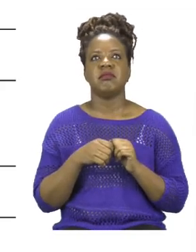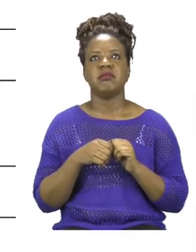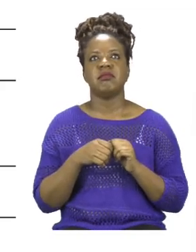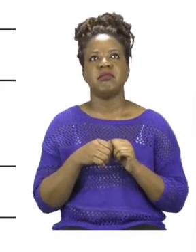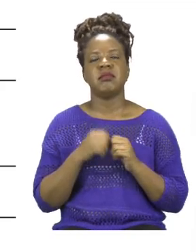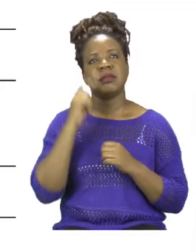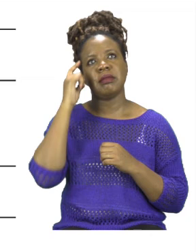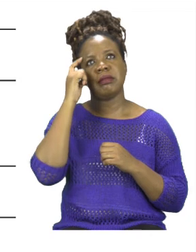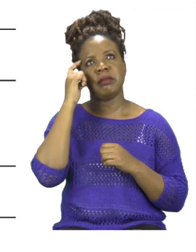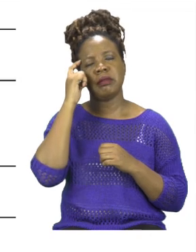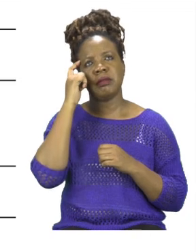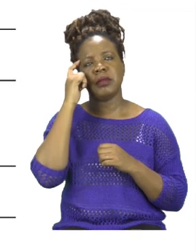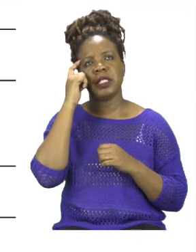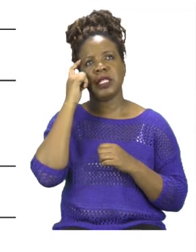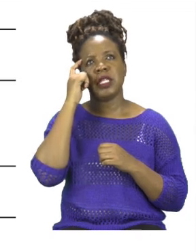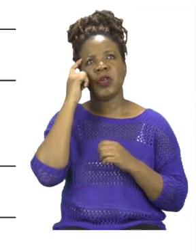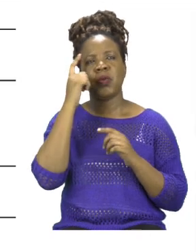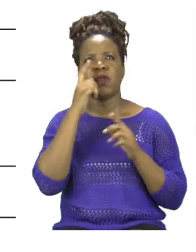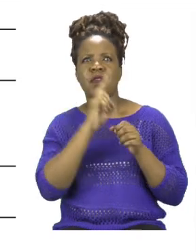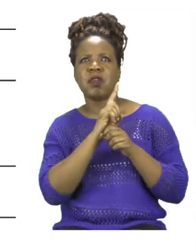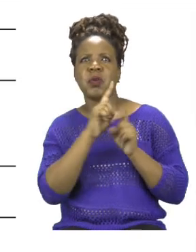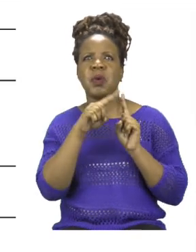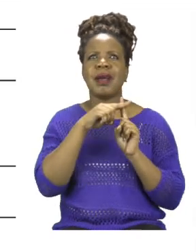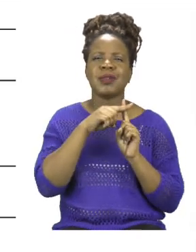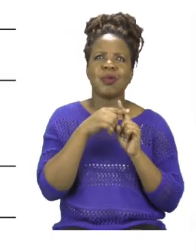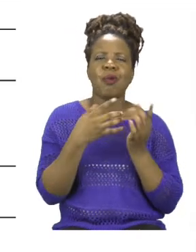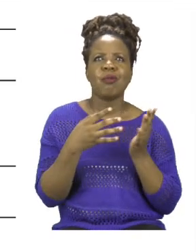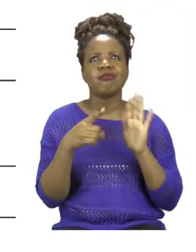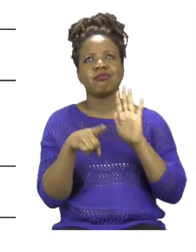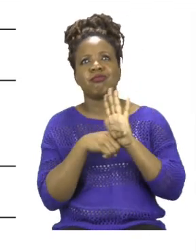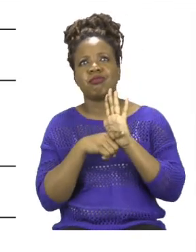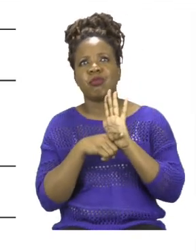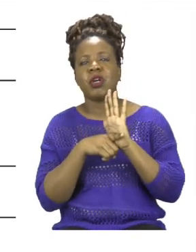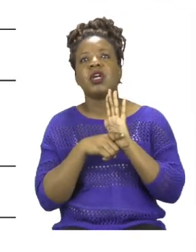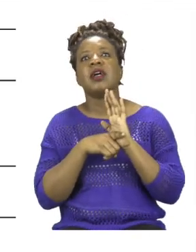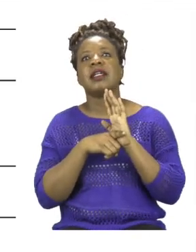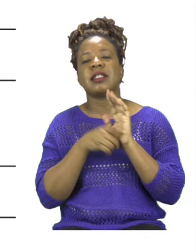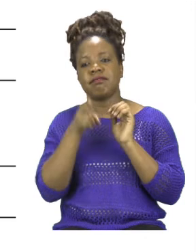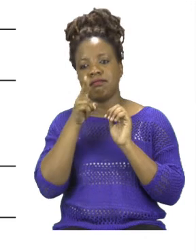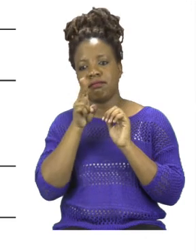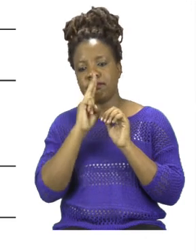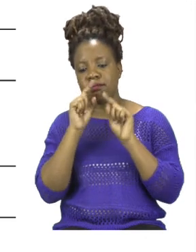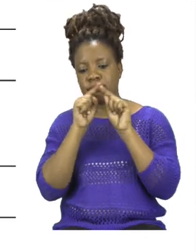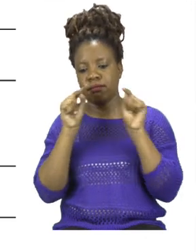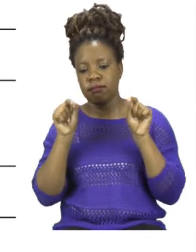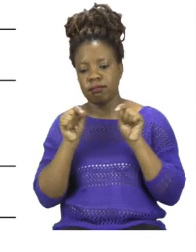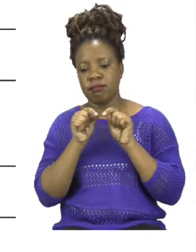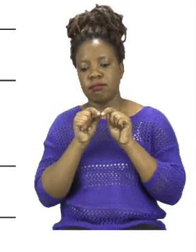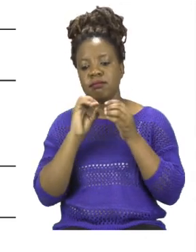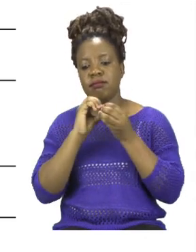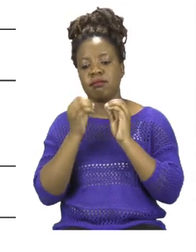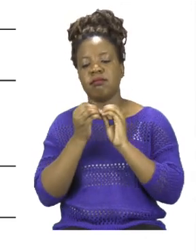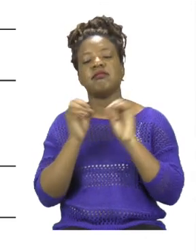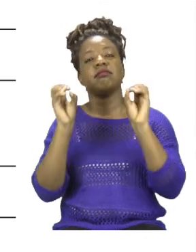out the parts by writing down the correct numbers in the empty boxes. Now, as you can see, we have numbers in boxes,